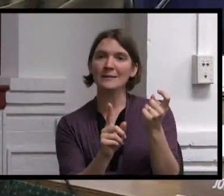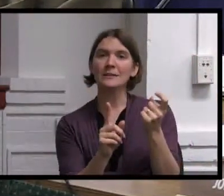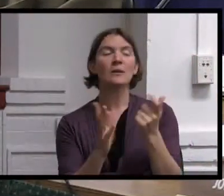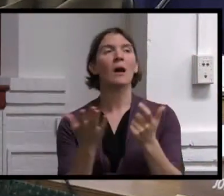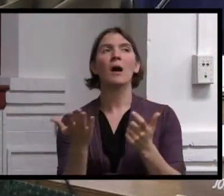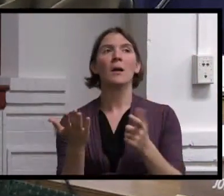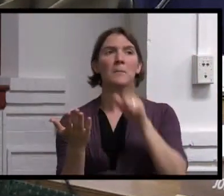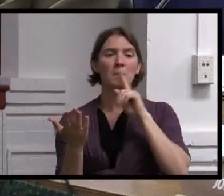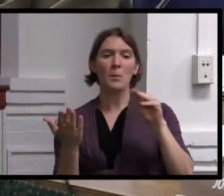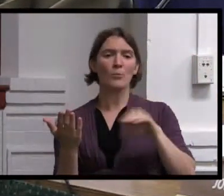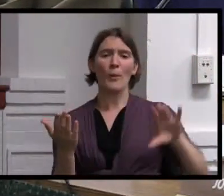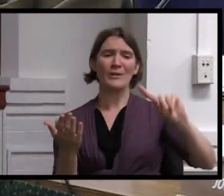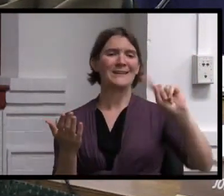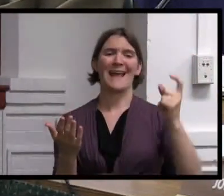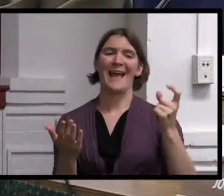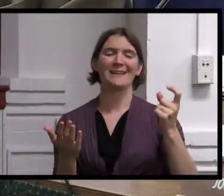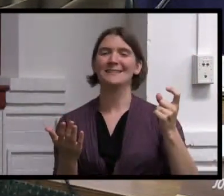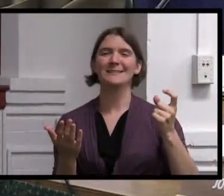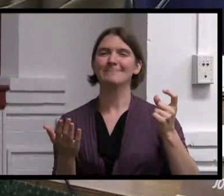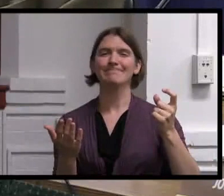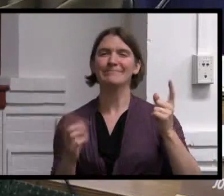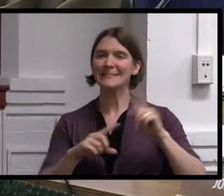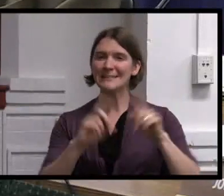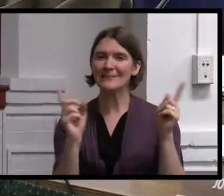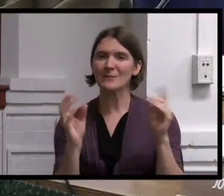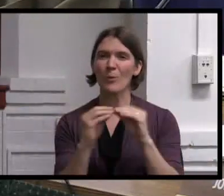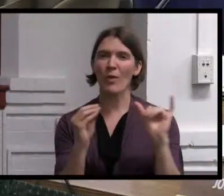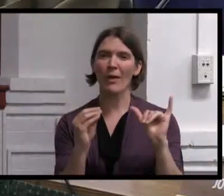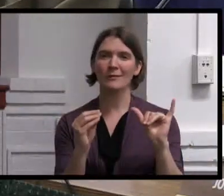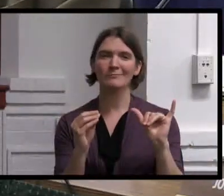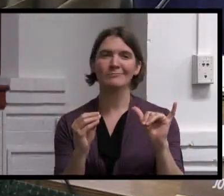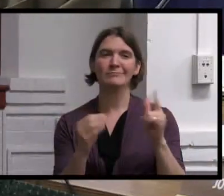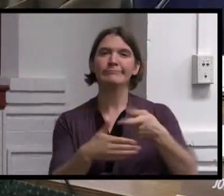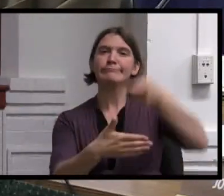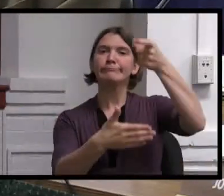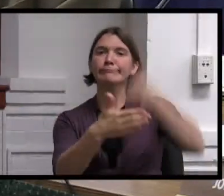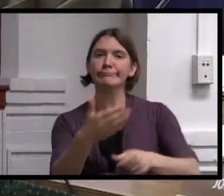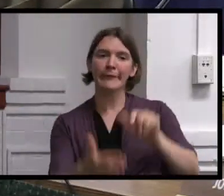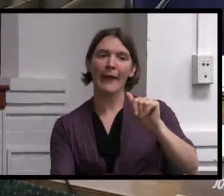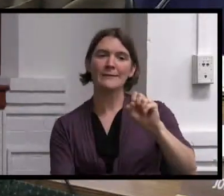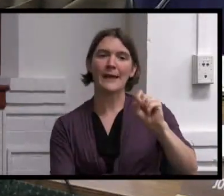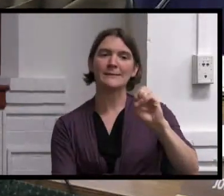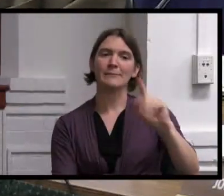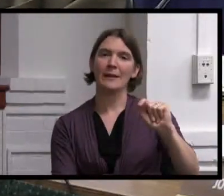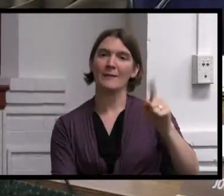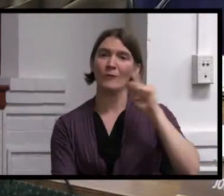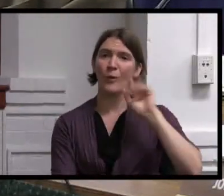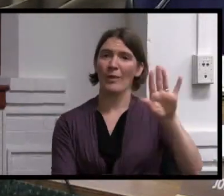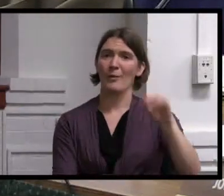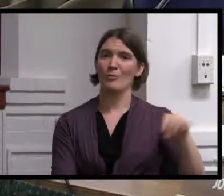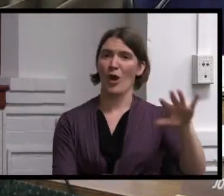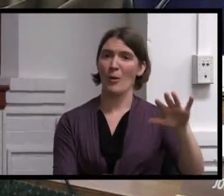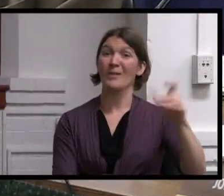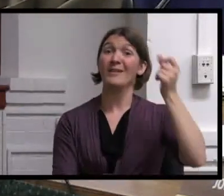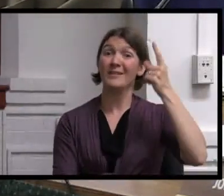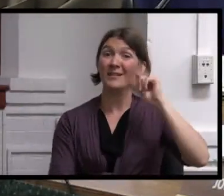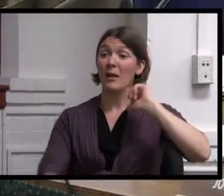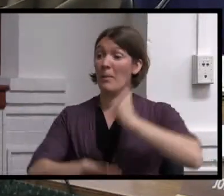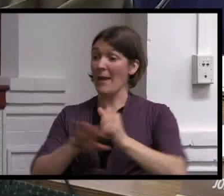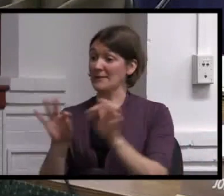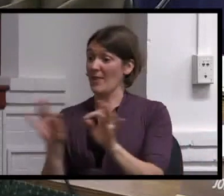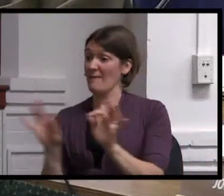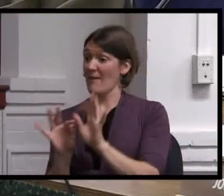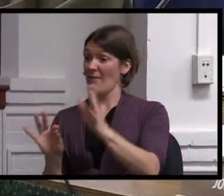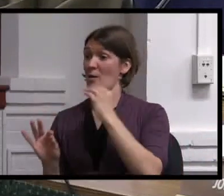strictly speaking, a property tax. It's actually an assessment on those properties, but it is calculated based on the property